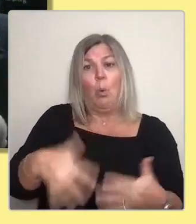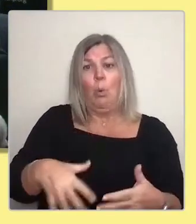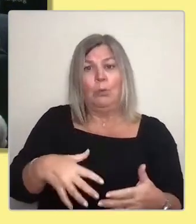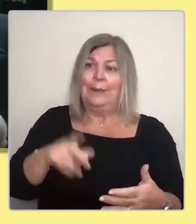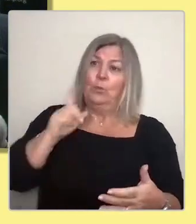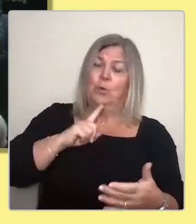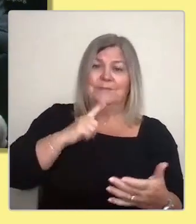Thank you.